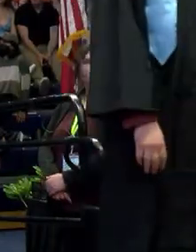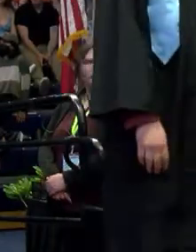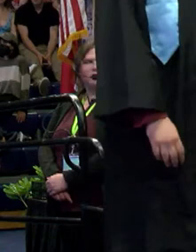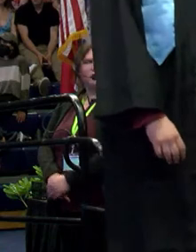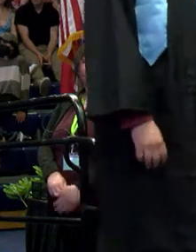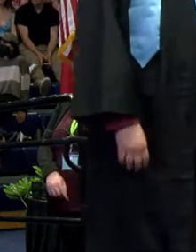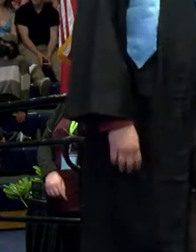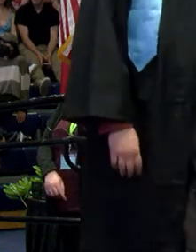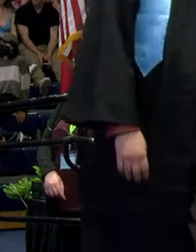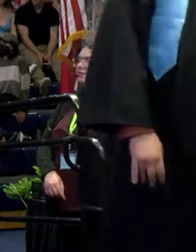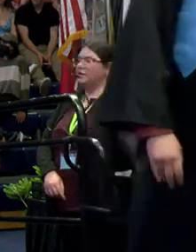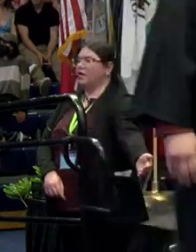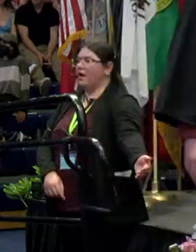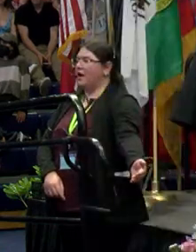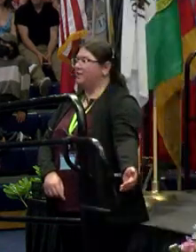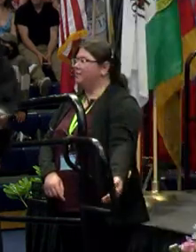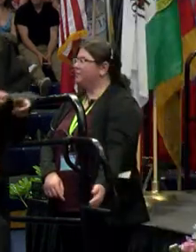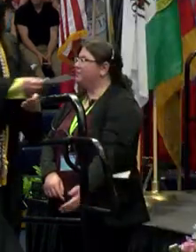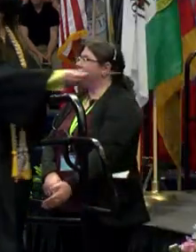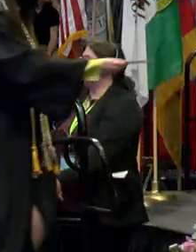Sean Corris.